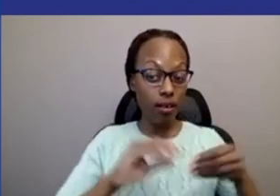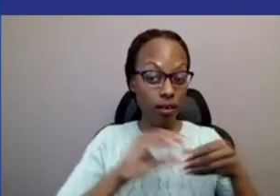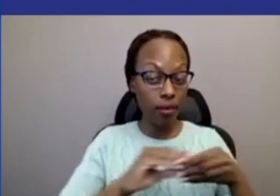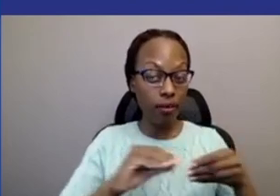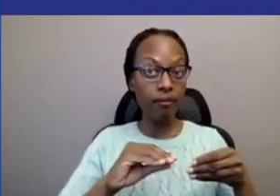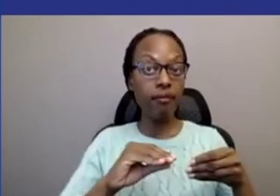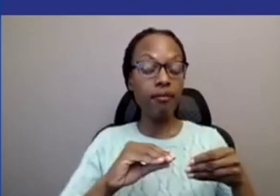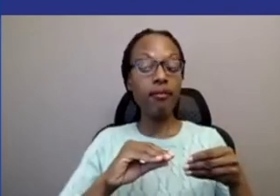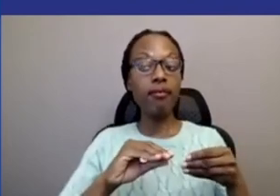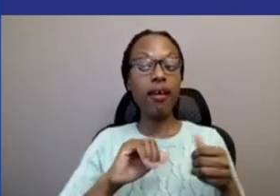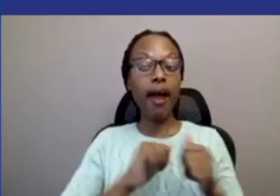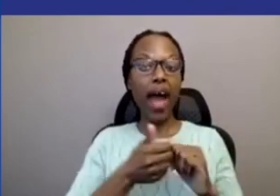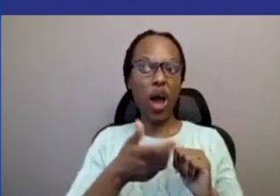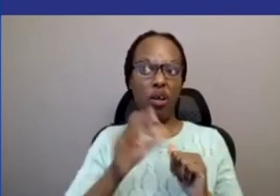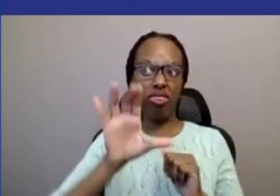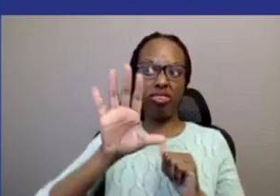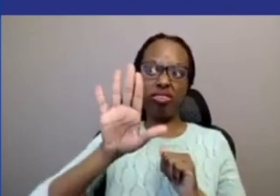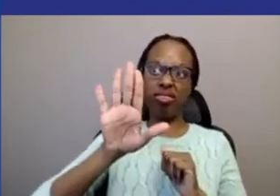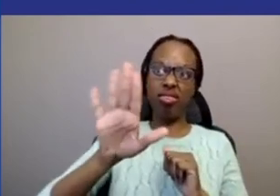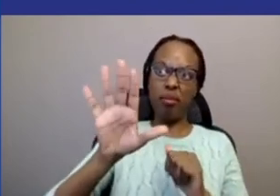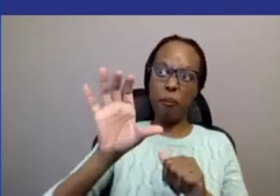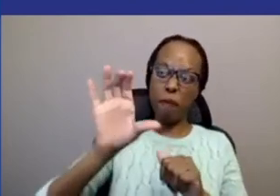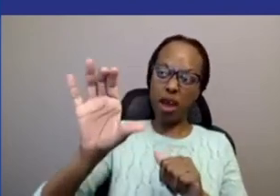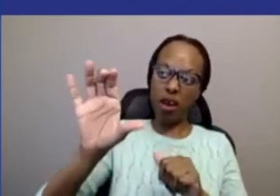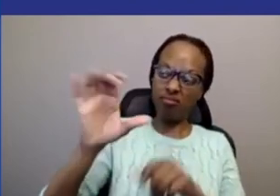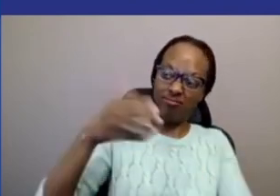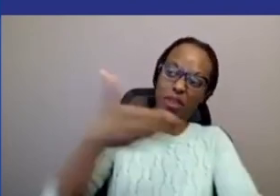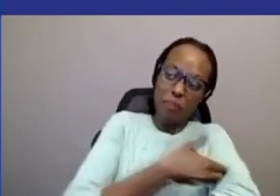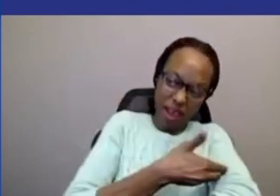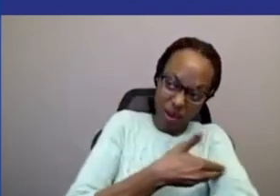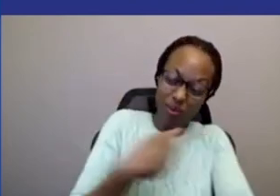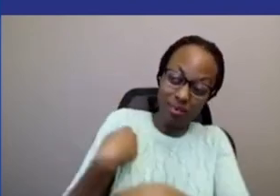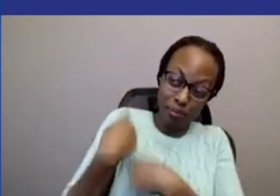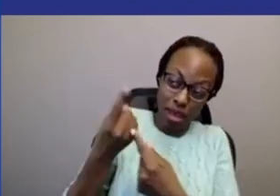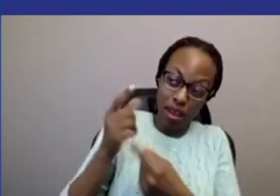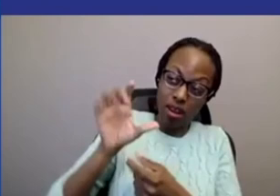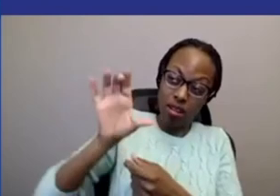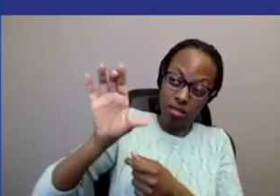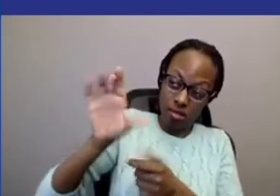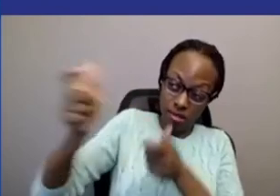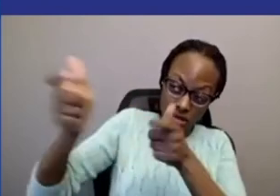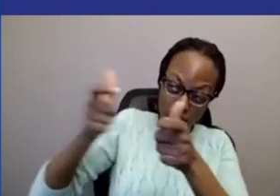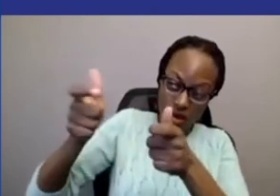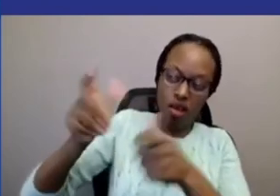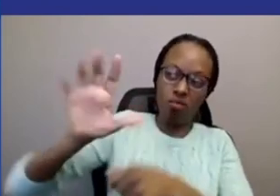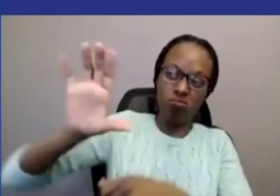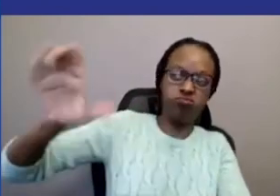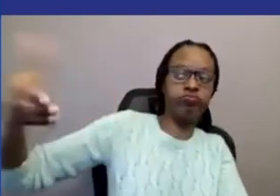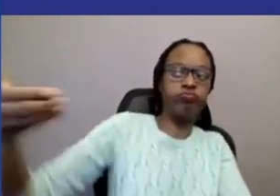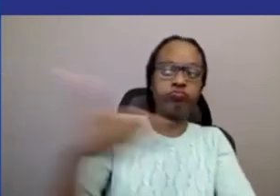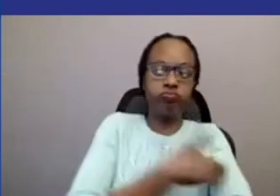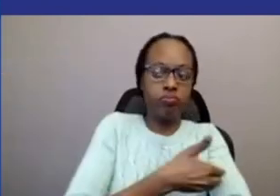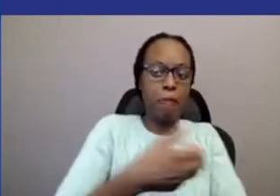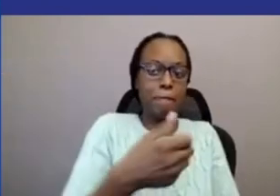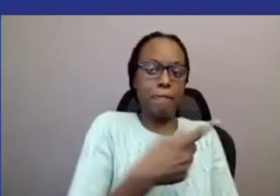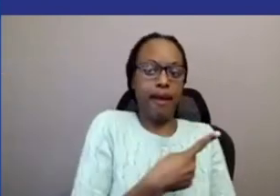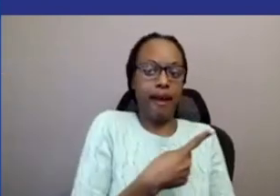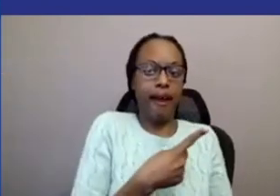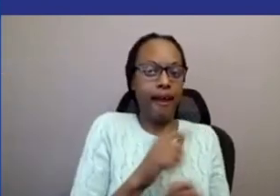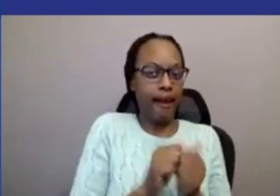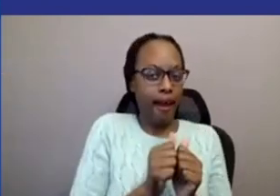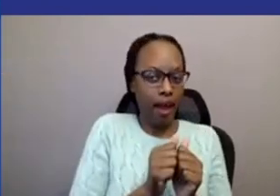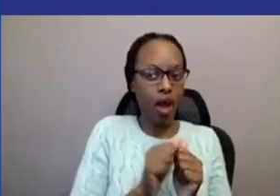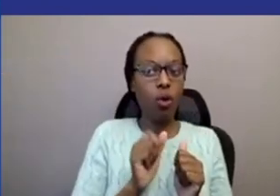how do we bring the power back to us so that we don't sell our integrity or